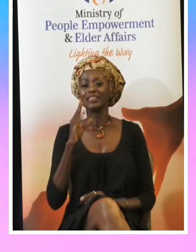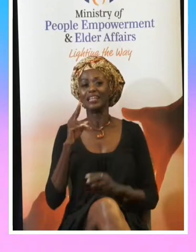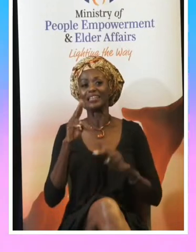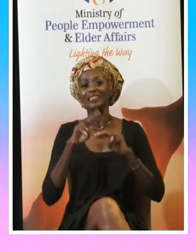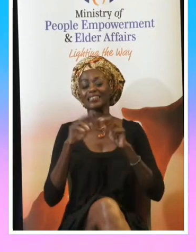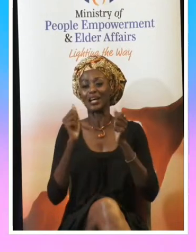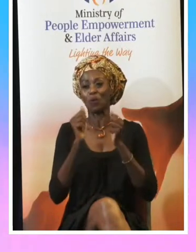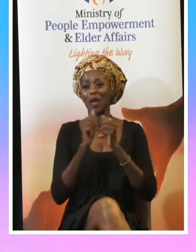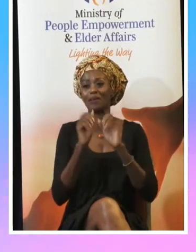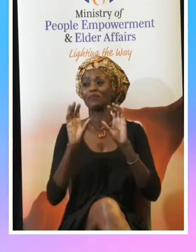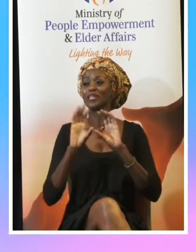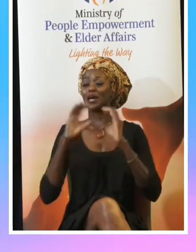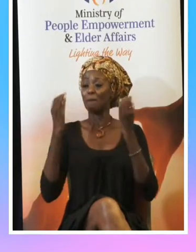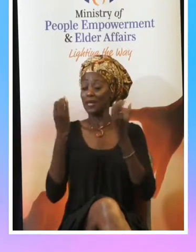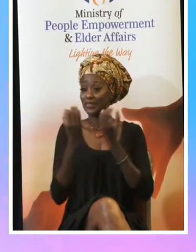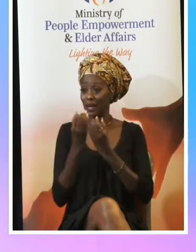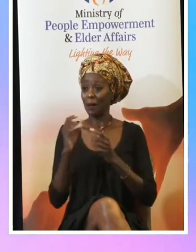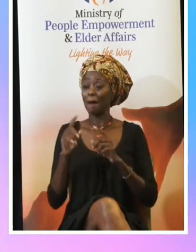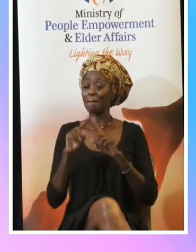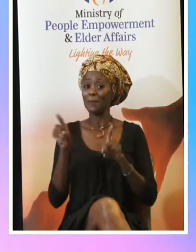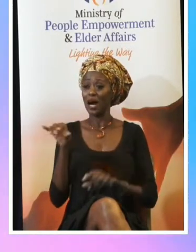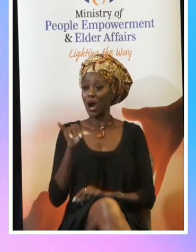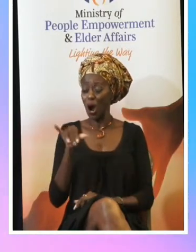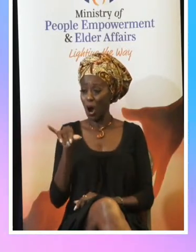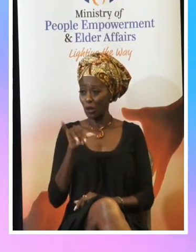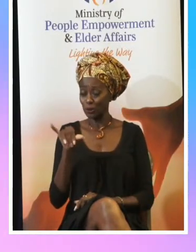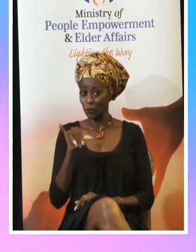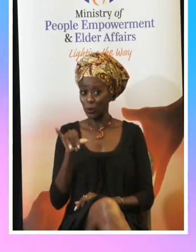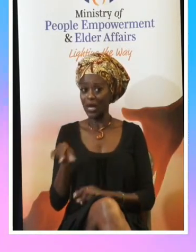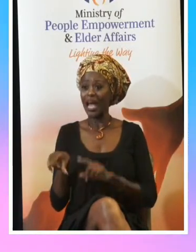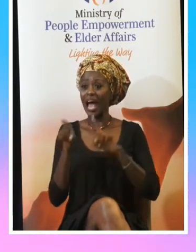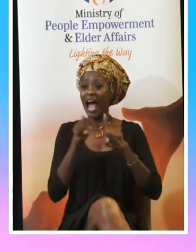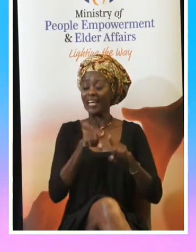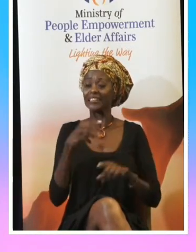but also to be committee member